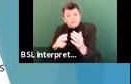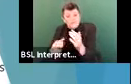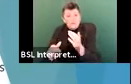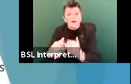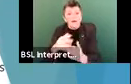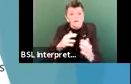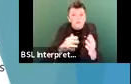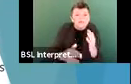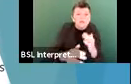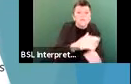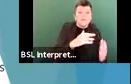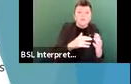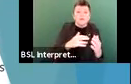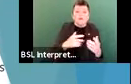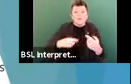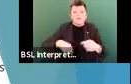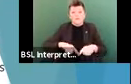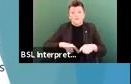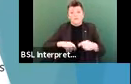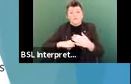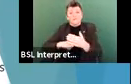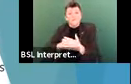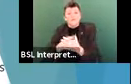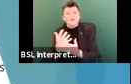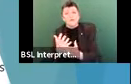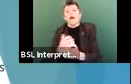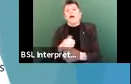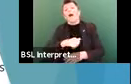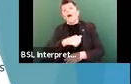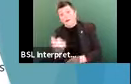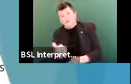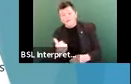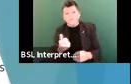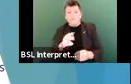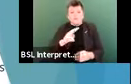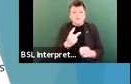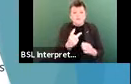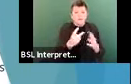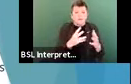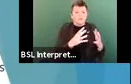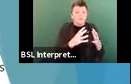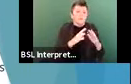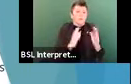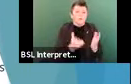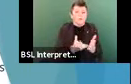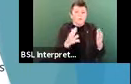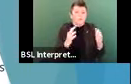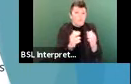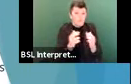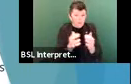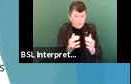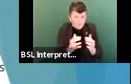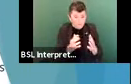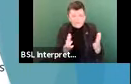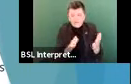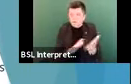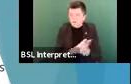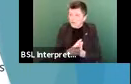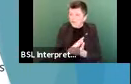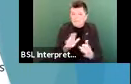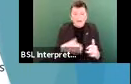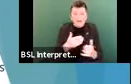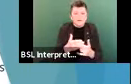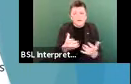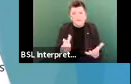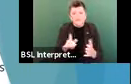we have developed after the Second World War. I mean that at the end of the late